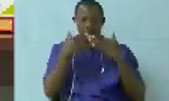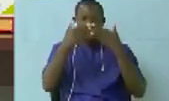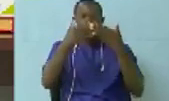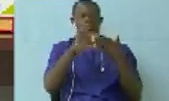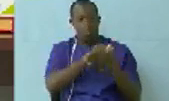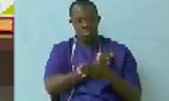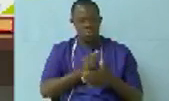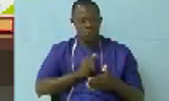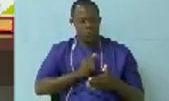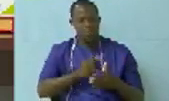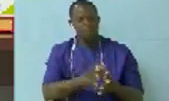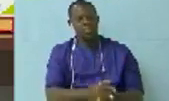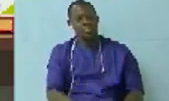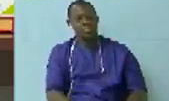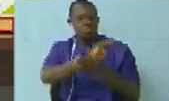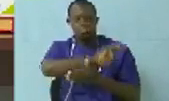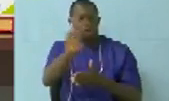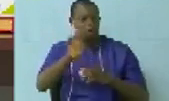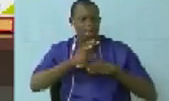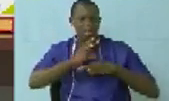And